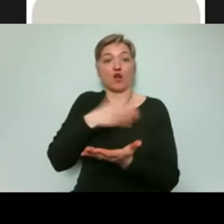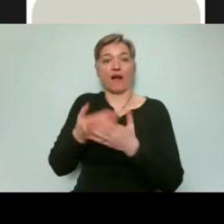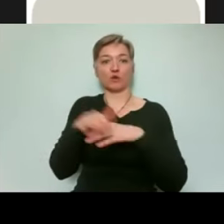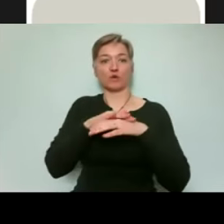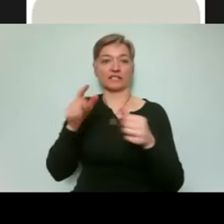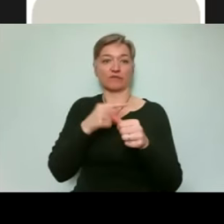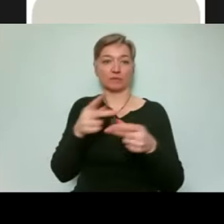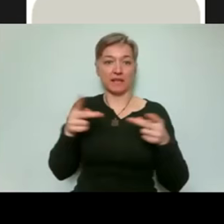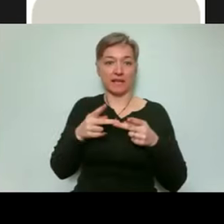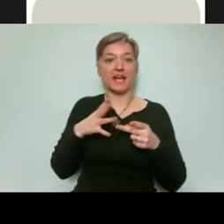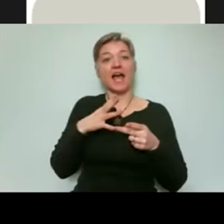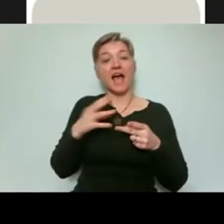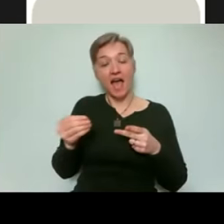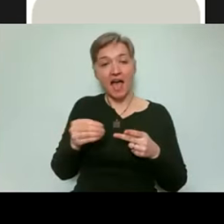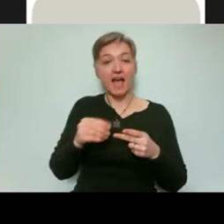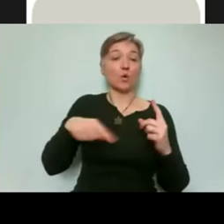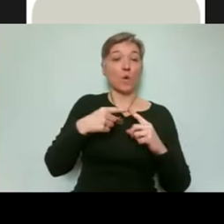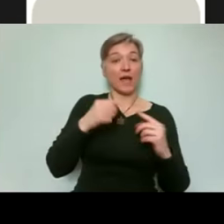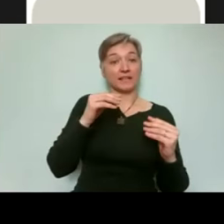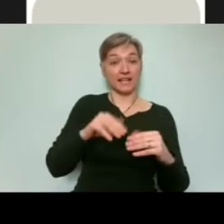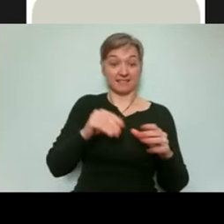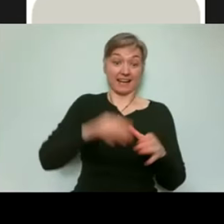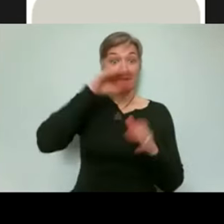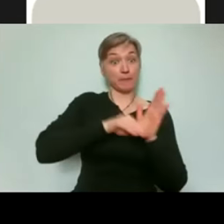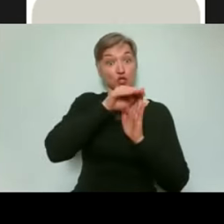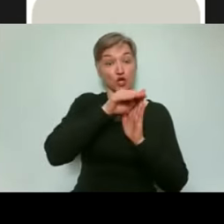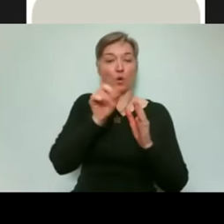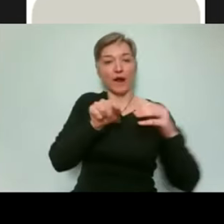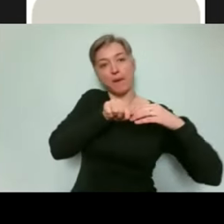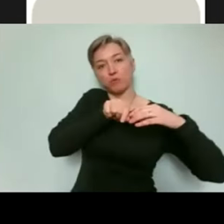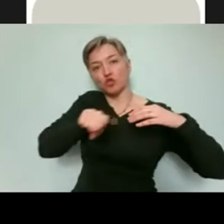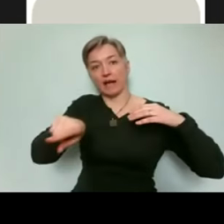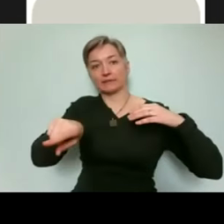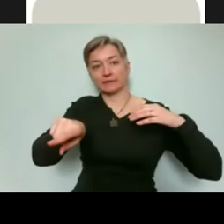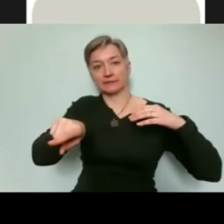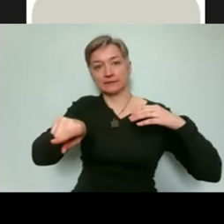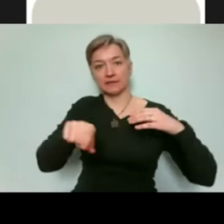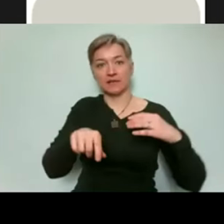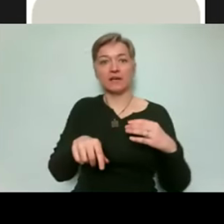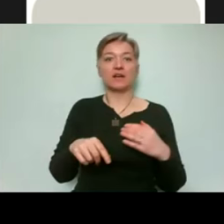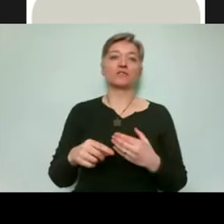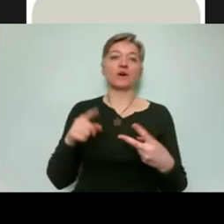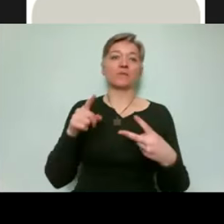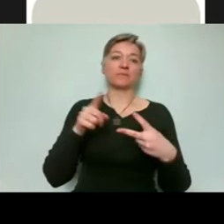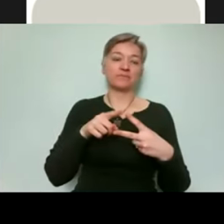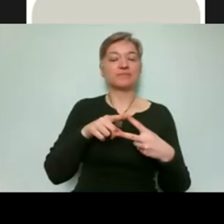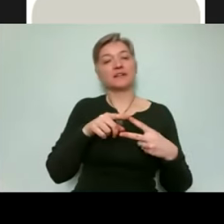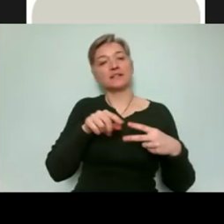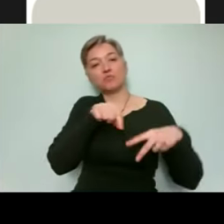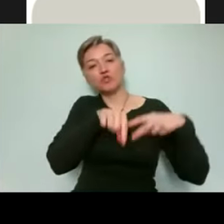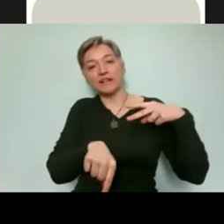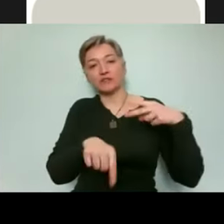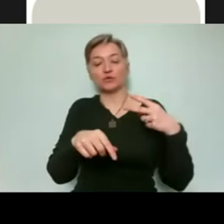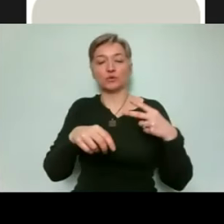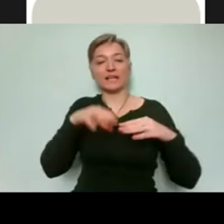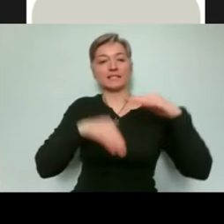it projects to as an adult. So neurons that express FESF2 project what we call corticofugally to many subcortical targets, and neurons